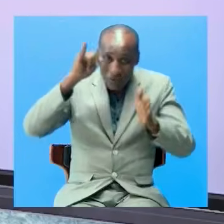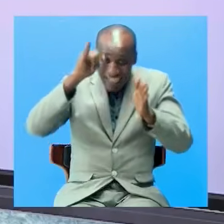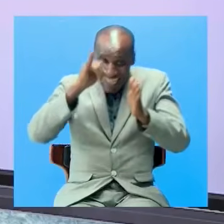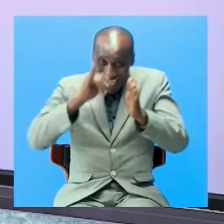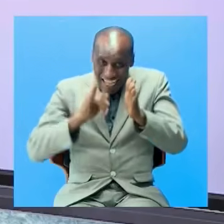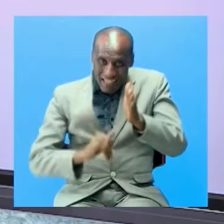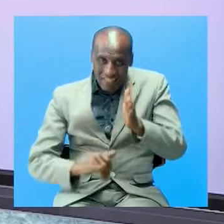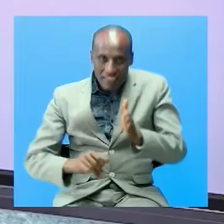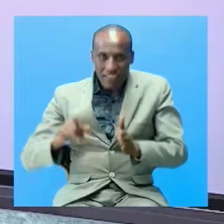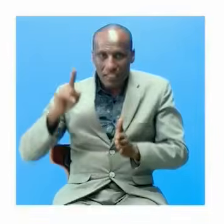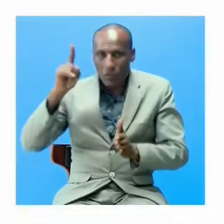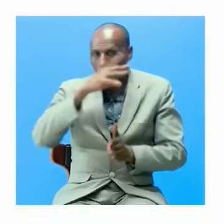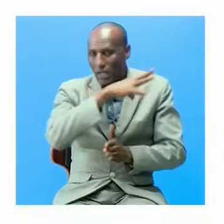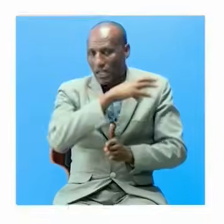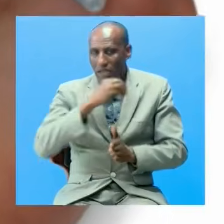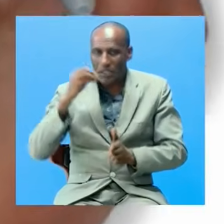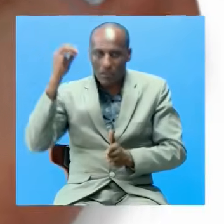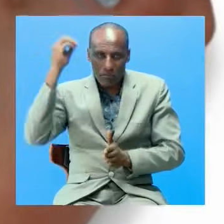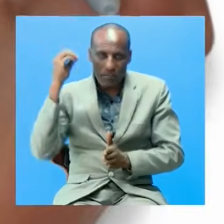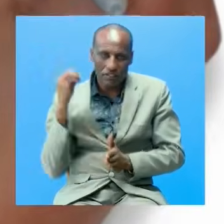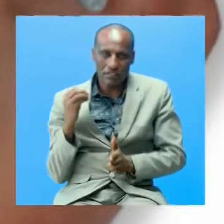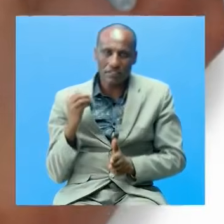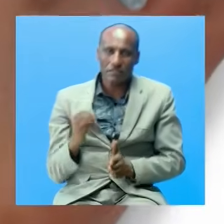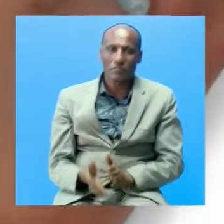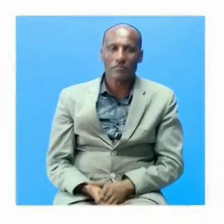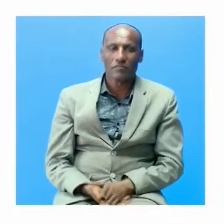it is 90% certain.